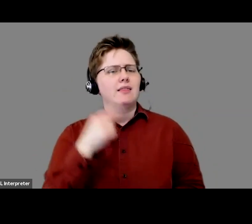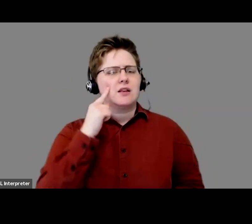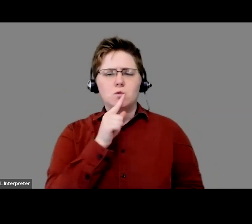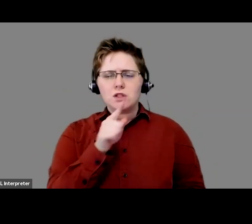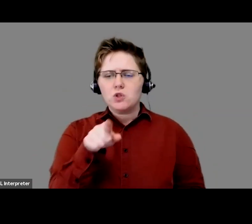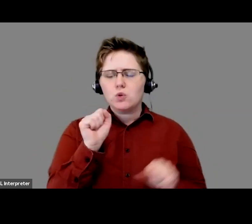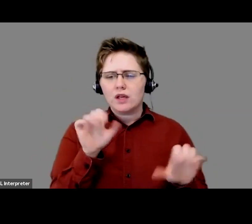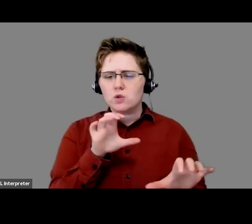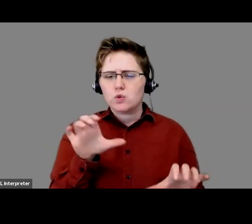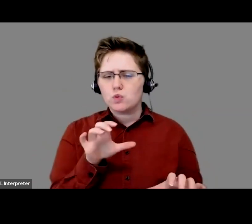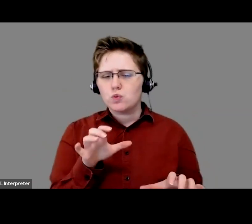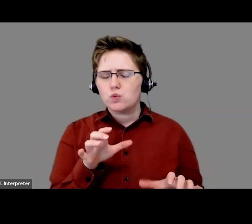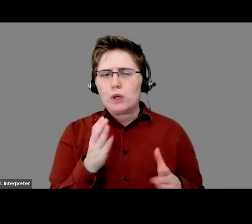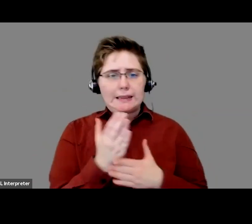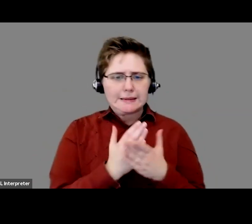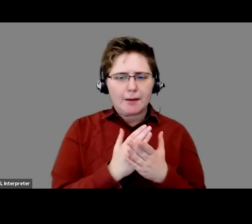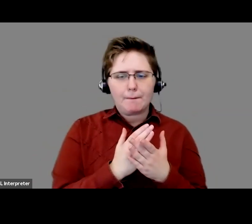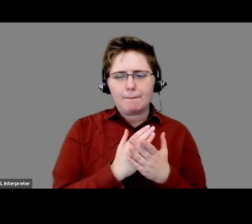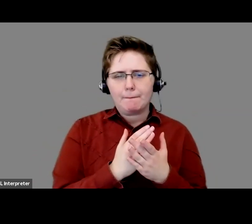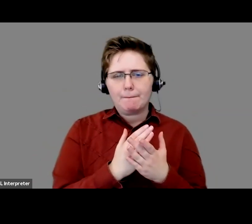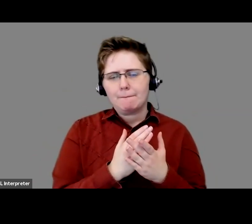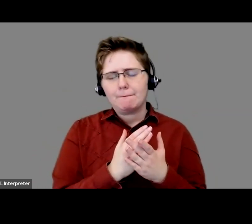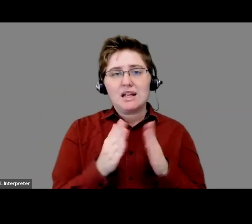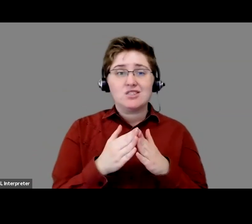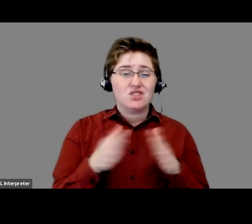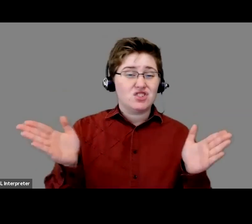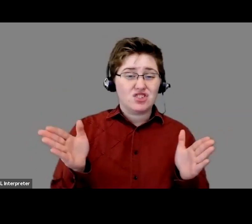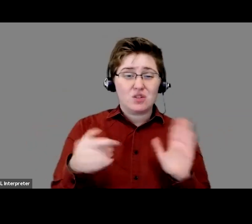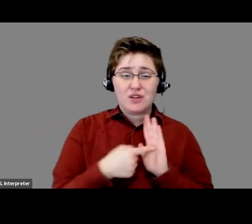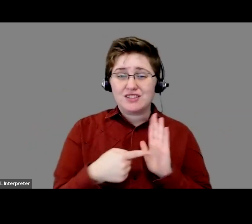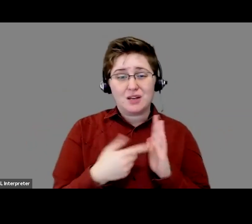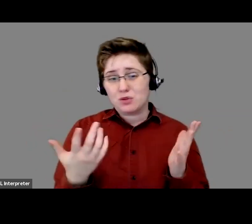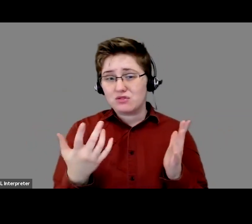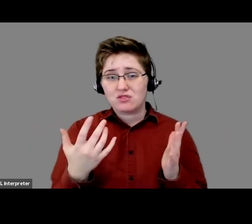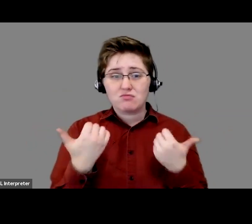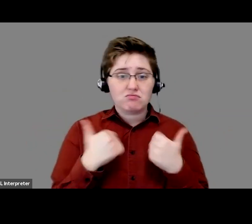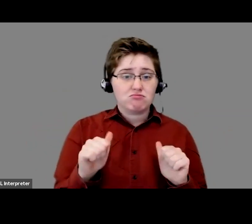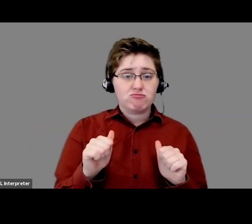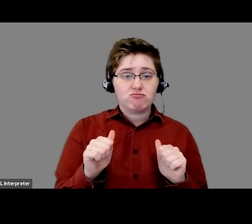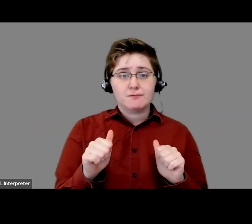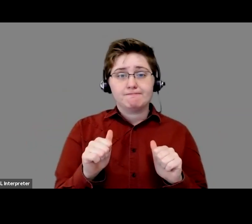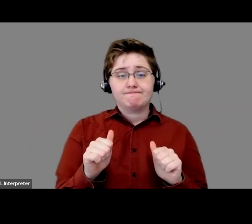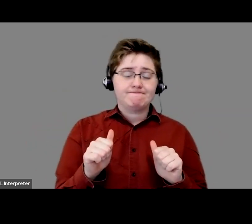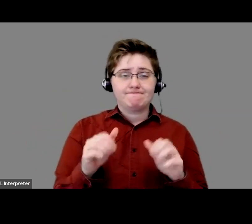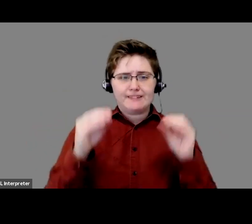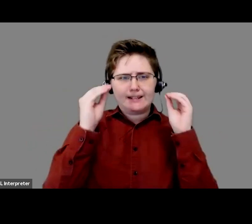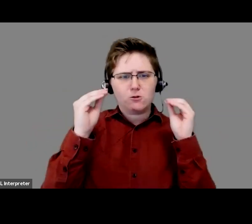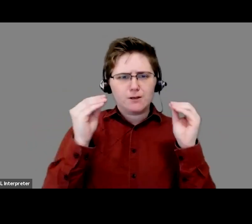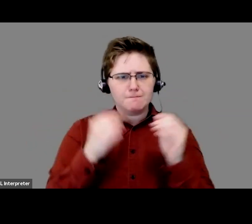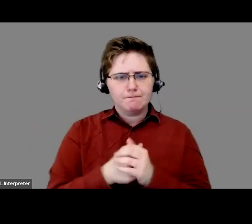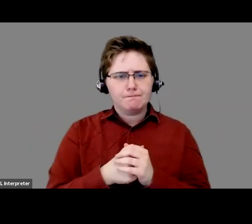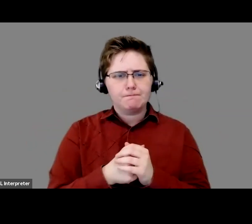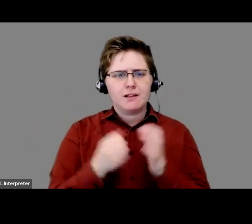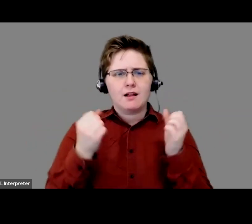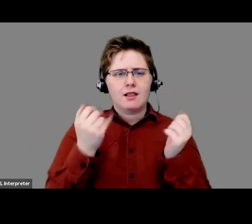even do some kind of general examples to try to educate. A lot